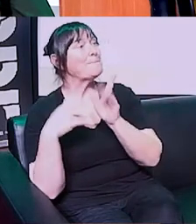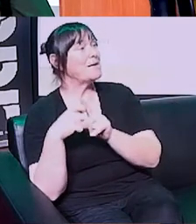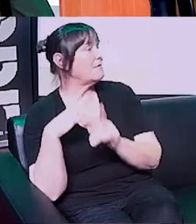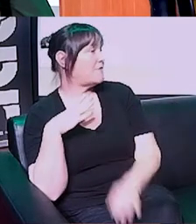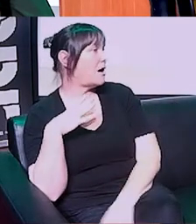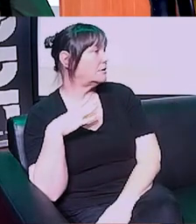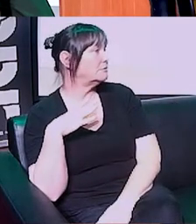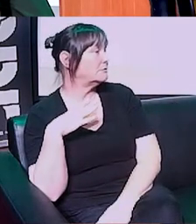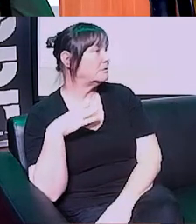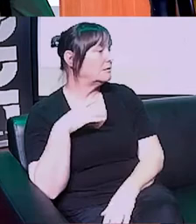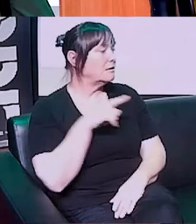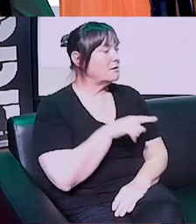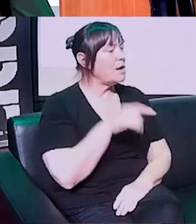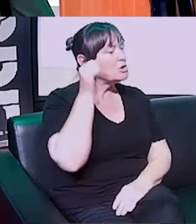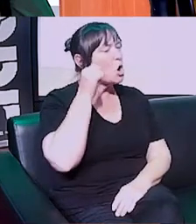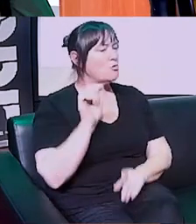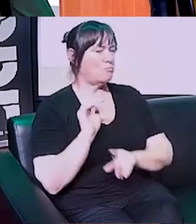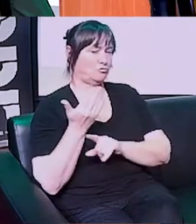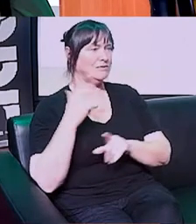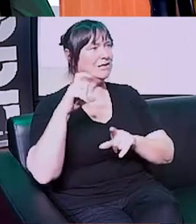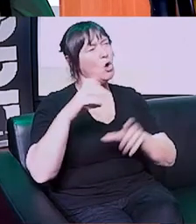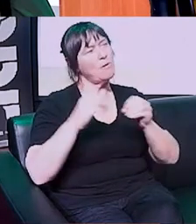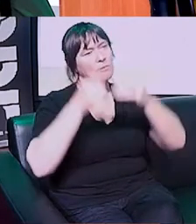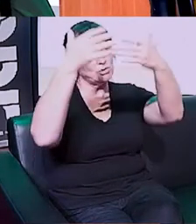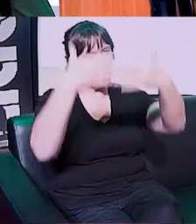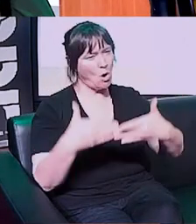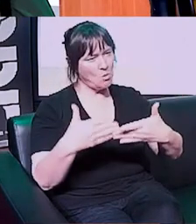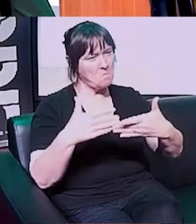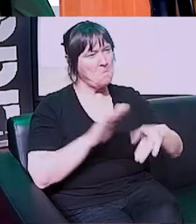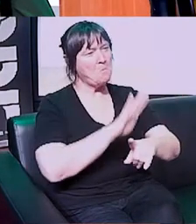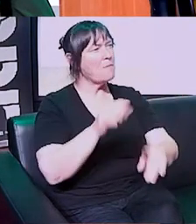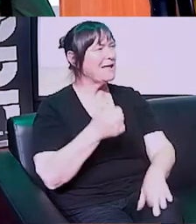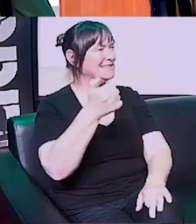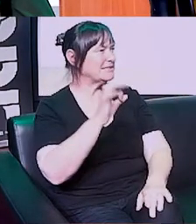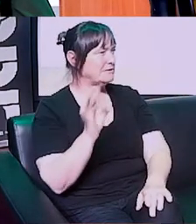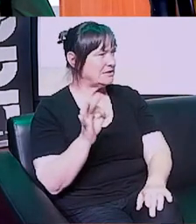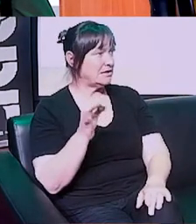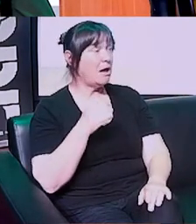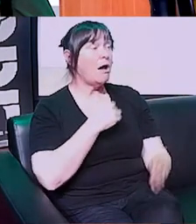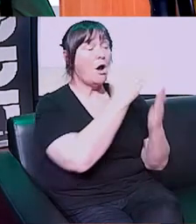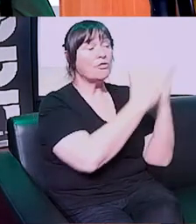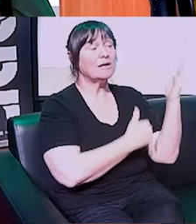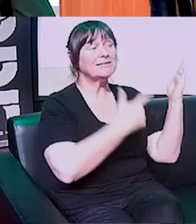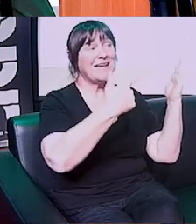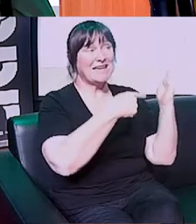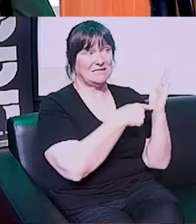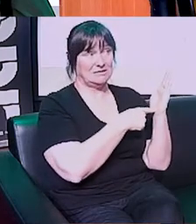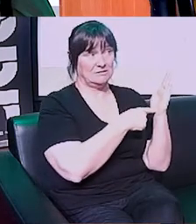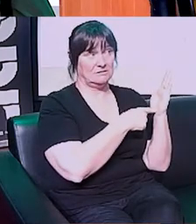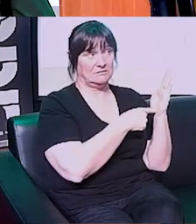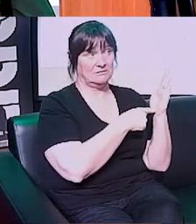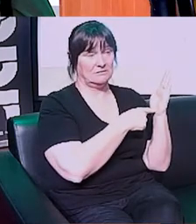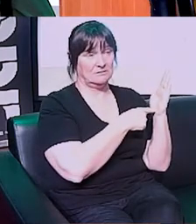that I'm mindful of is that in the latest Colmar Brunton poll, we are on the trajectory around about 6%. I'm number 8 on the list, so I'm the highest ranked candidate